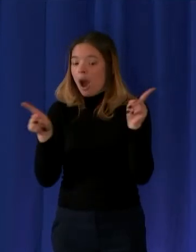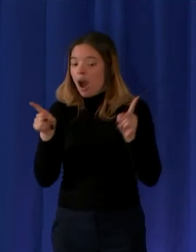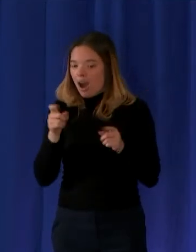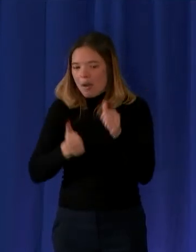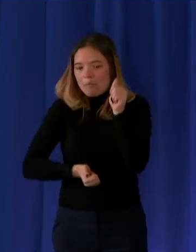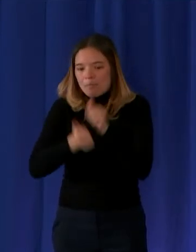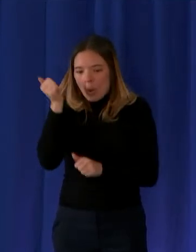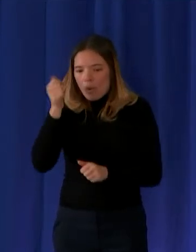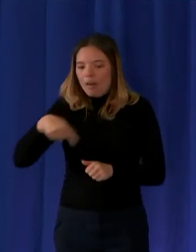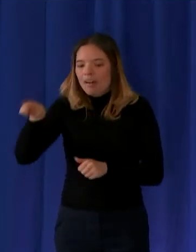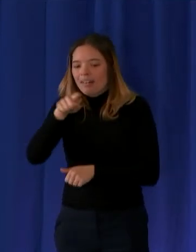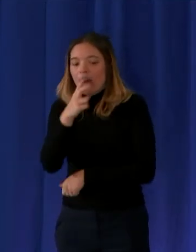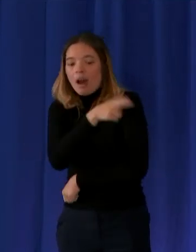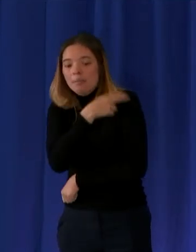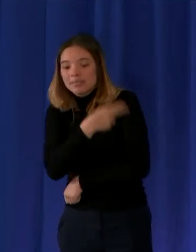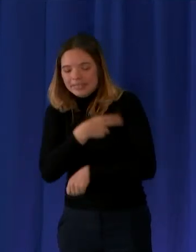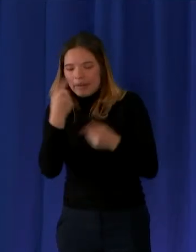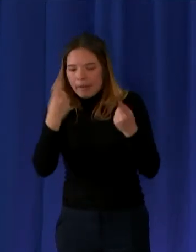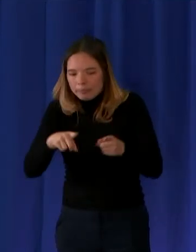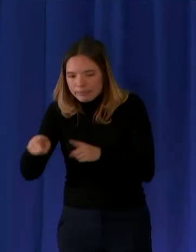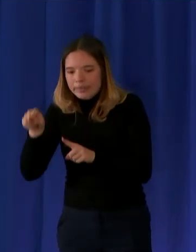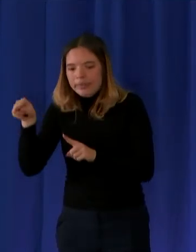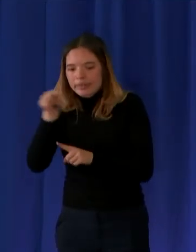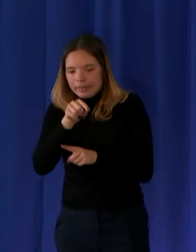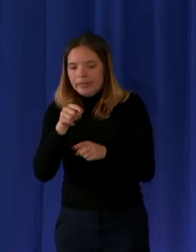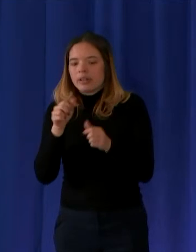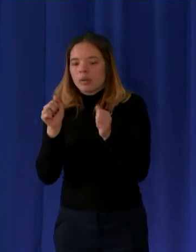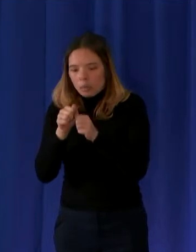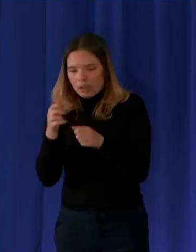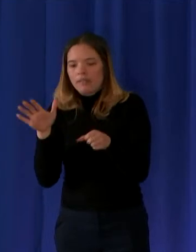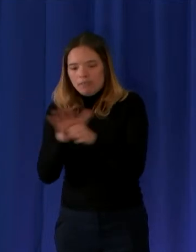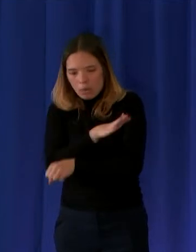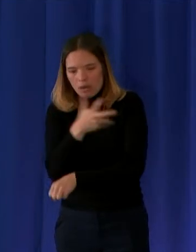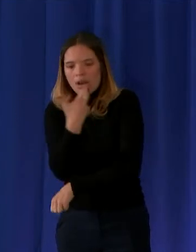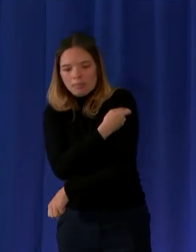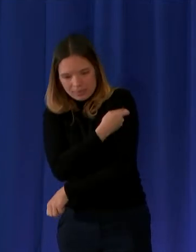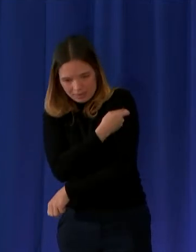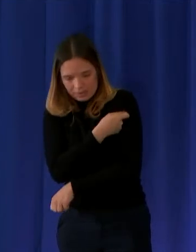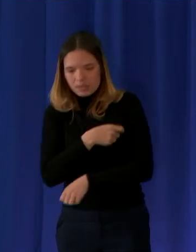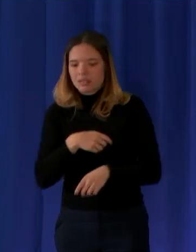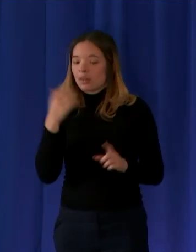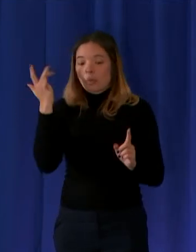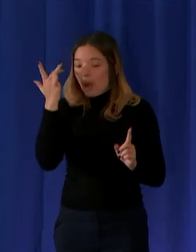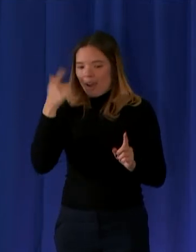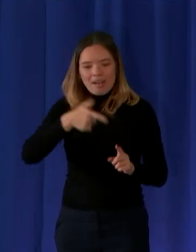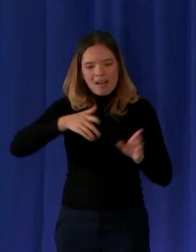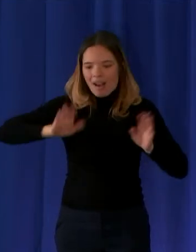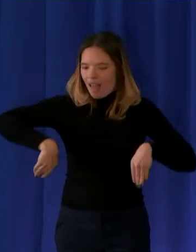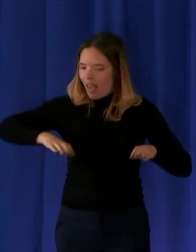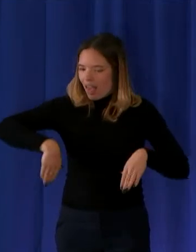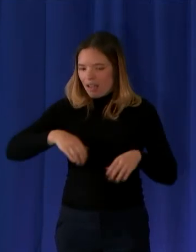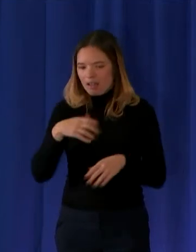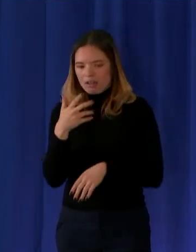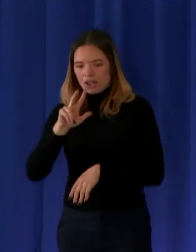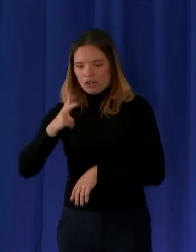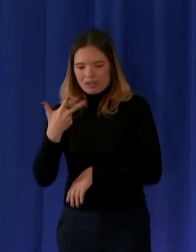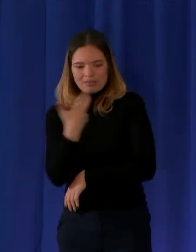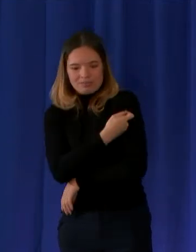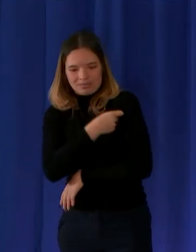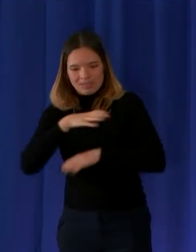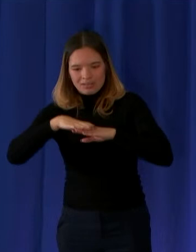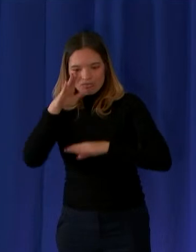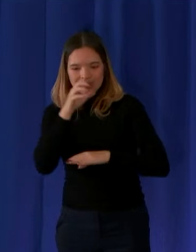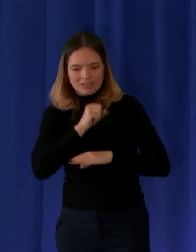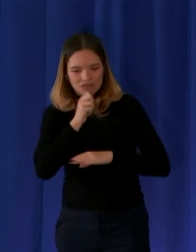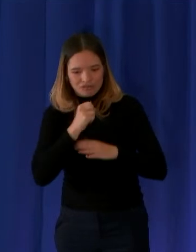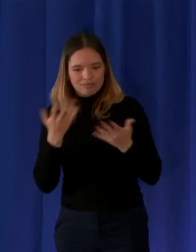the hospitalizations that are happening in individuals who are fully vaccinated are happening for people who are over the age of 65.